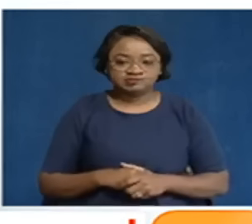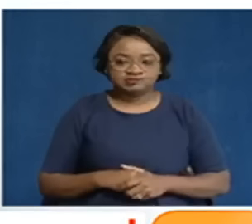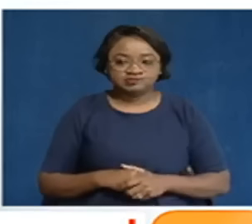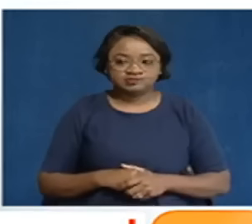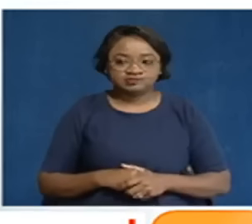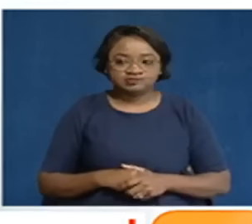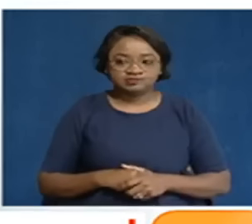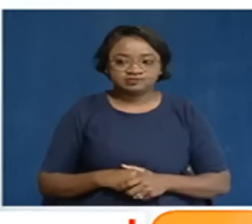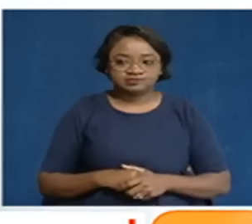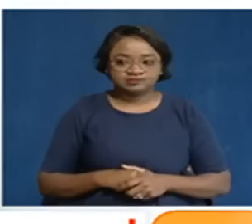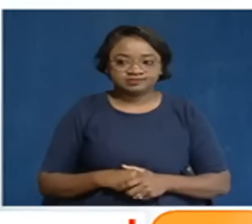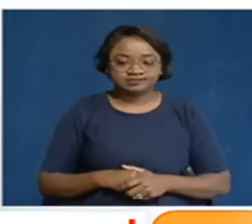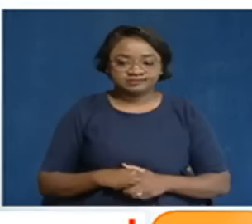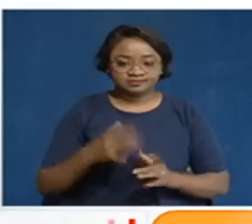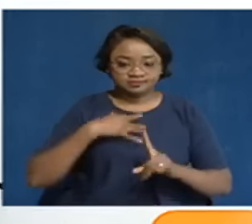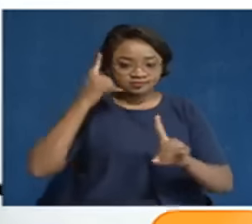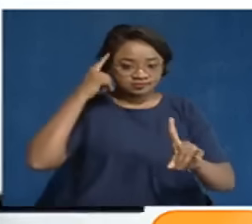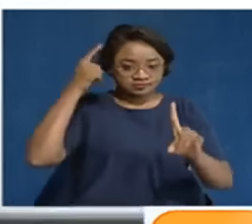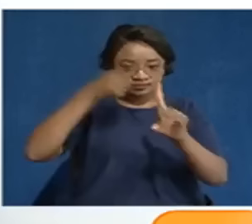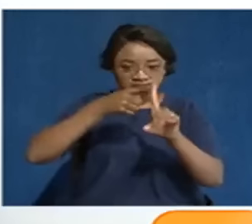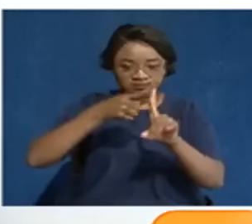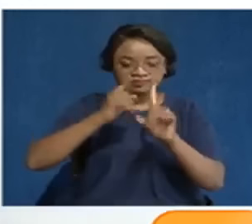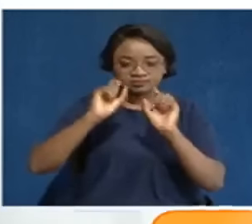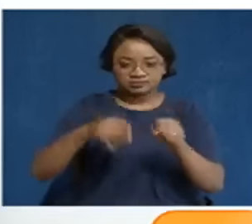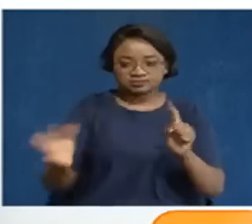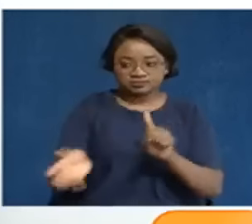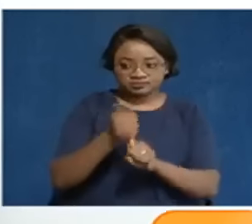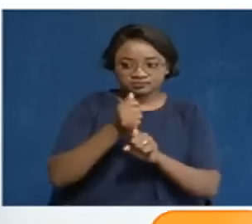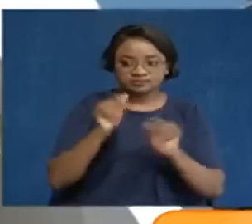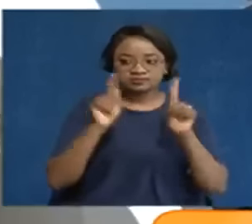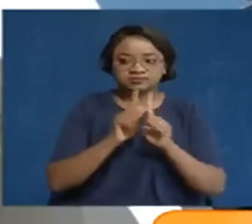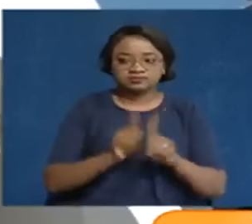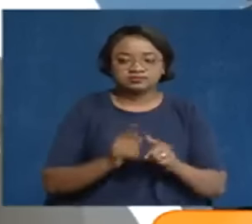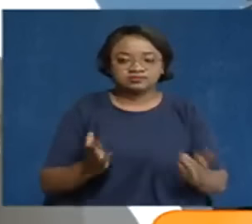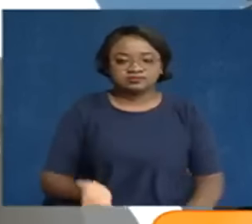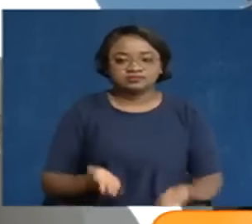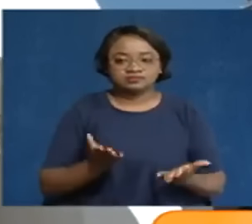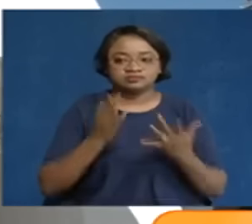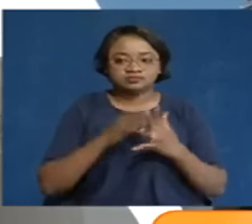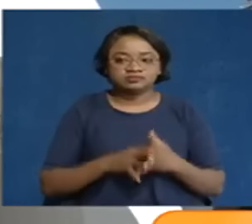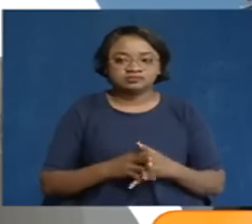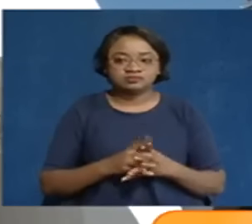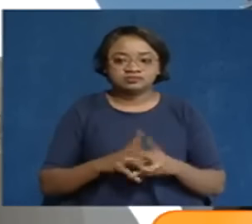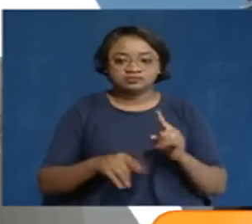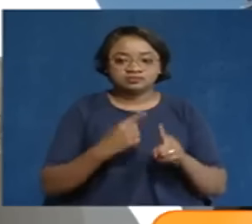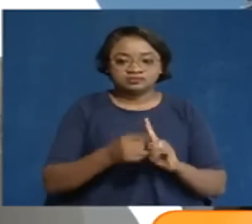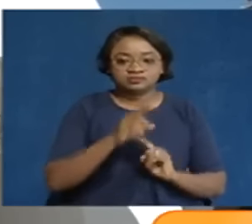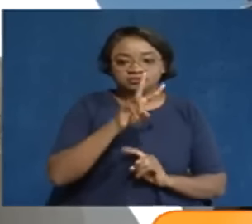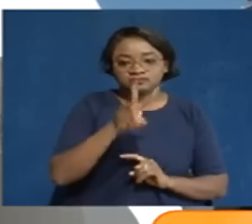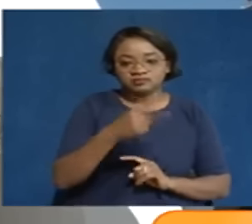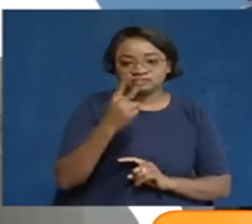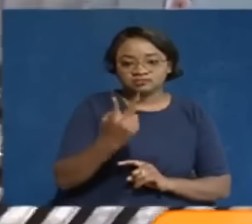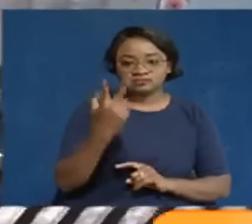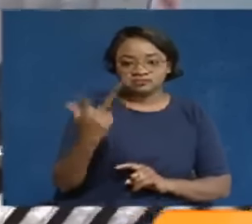the tonnages that we have, we will improve on our tonnages. In 2023, the